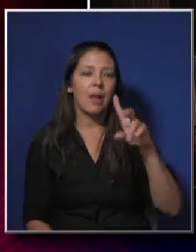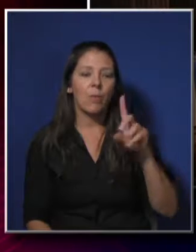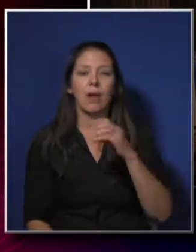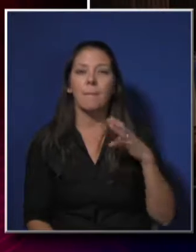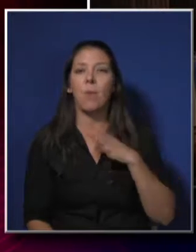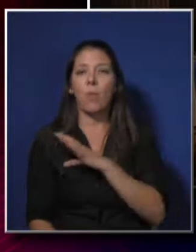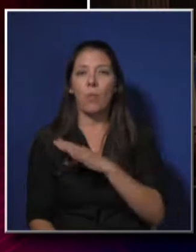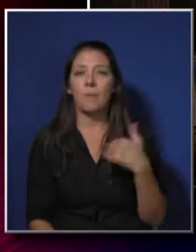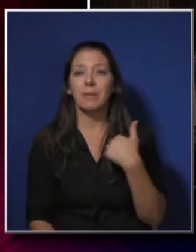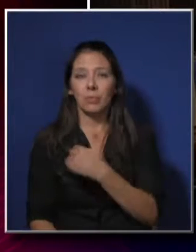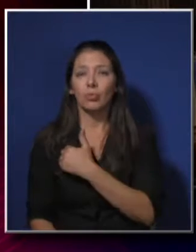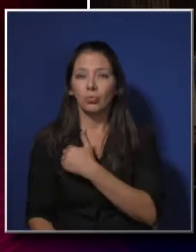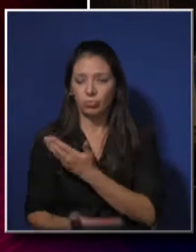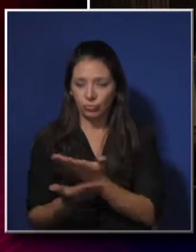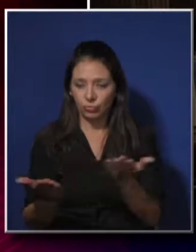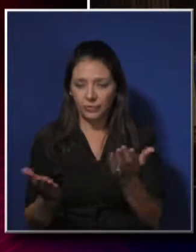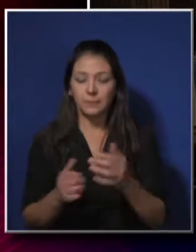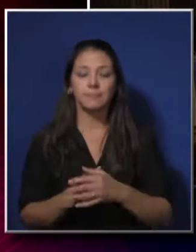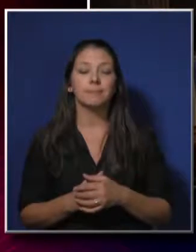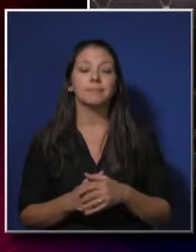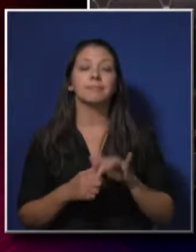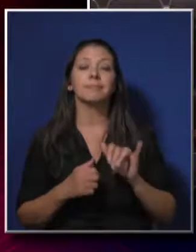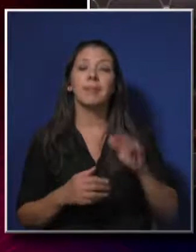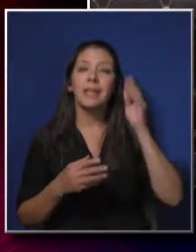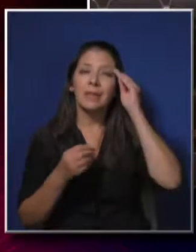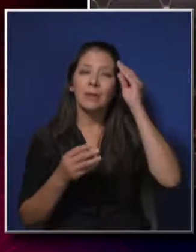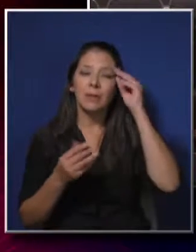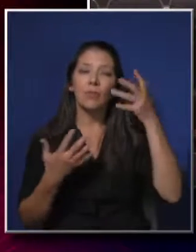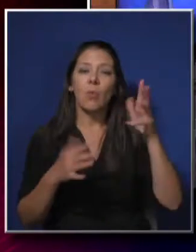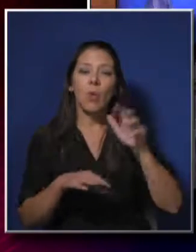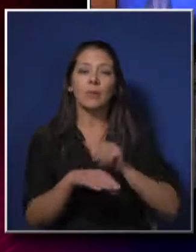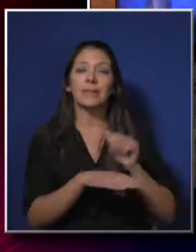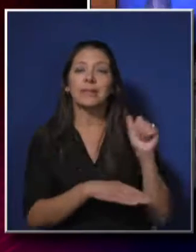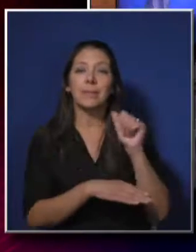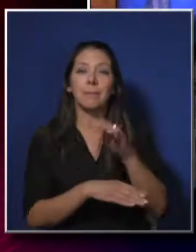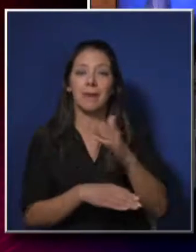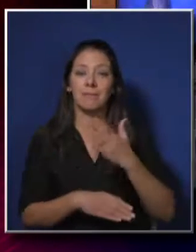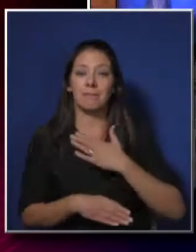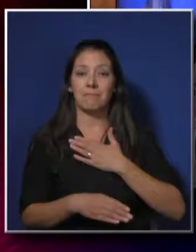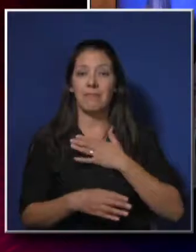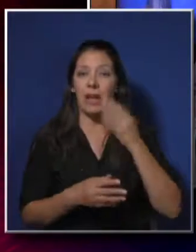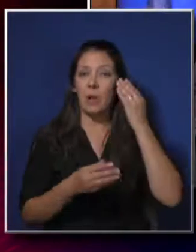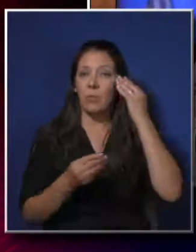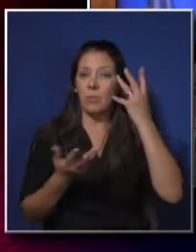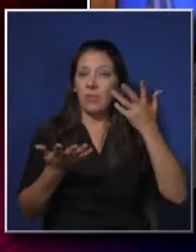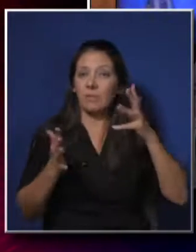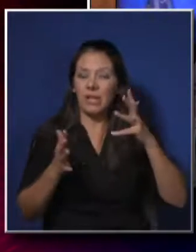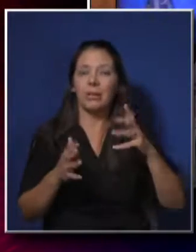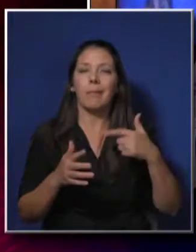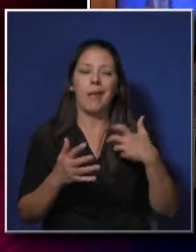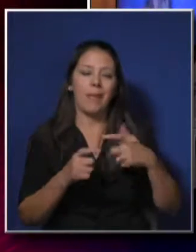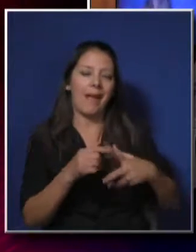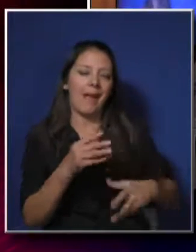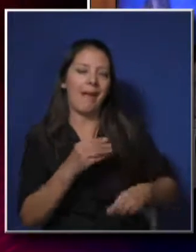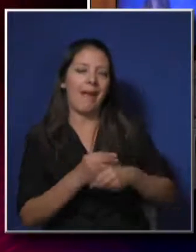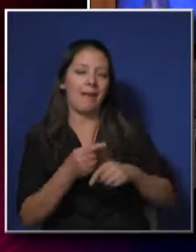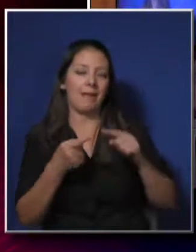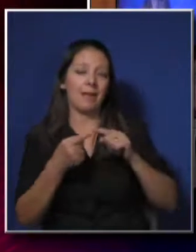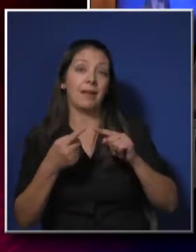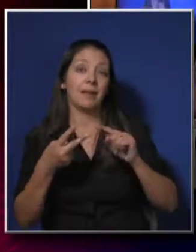members. The information has been submitted for my report, but in addition to, I would like to make 2